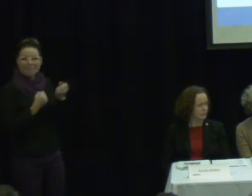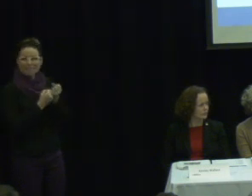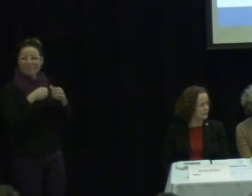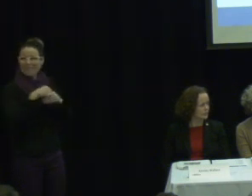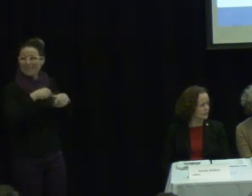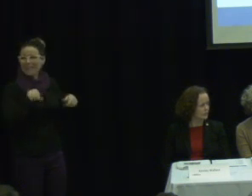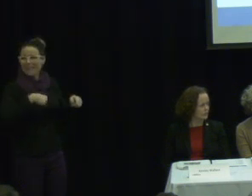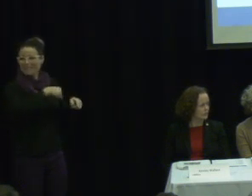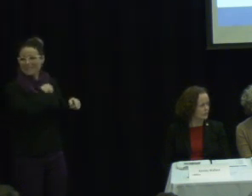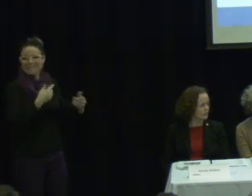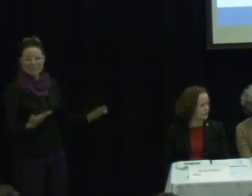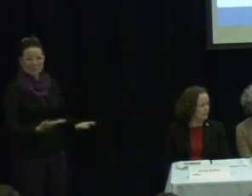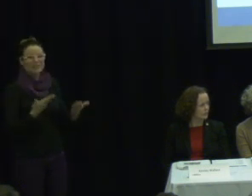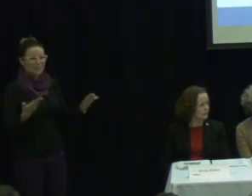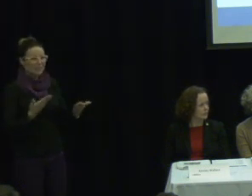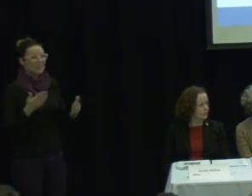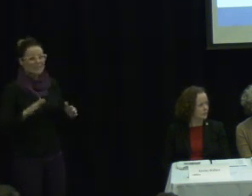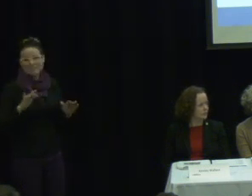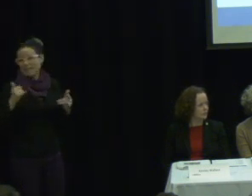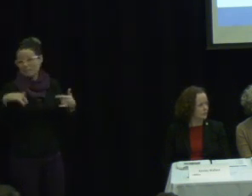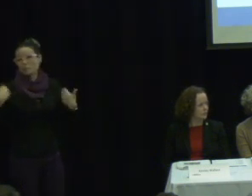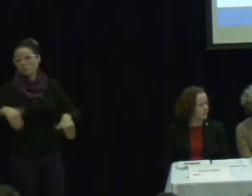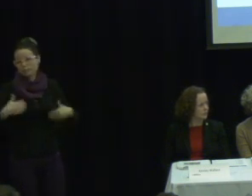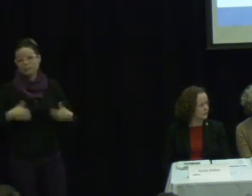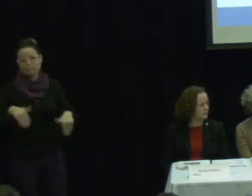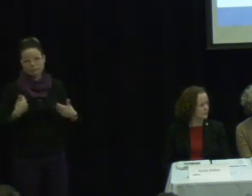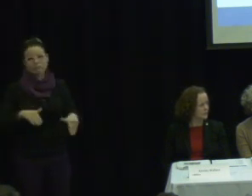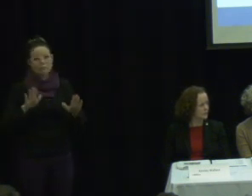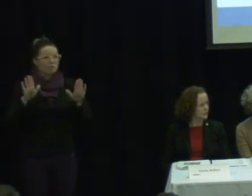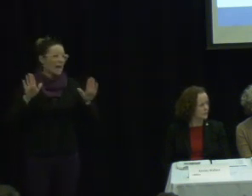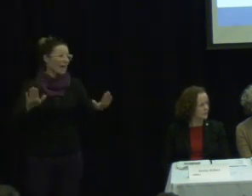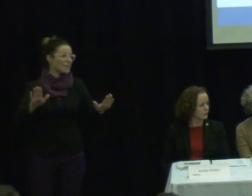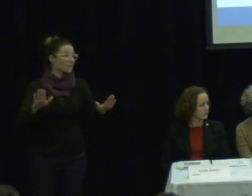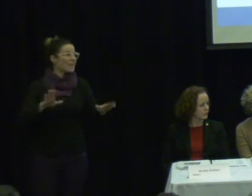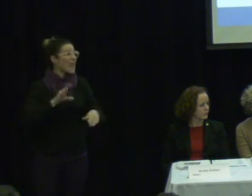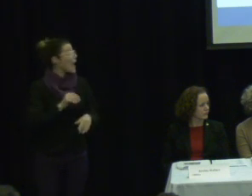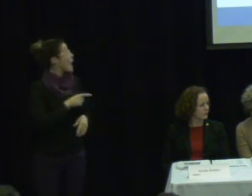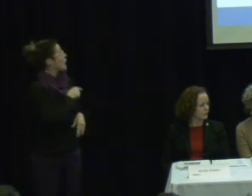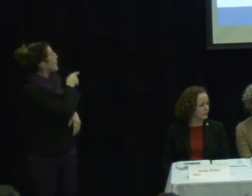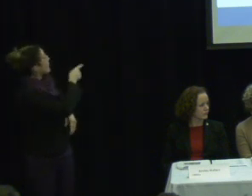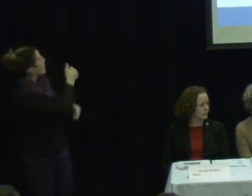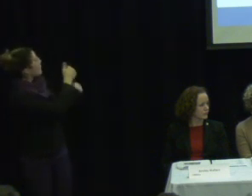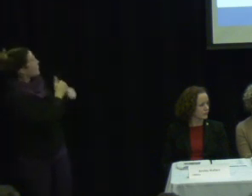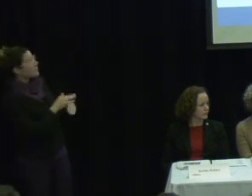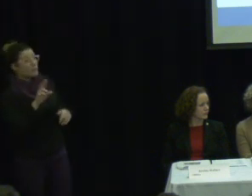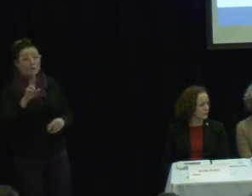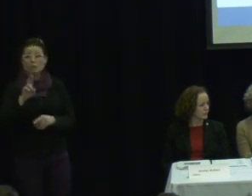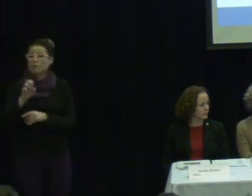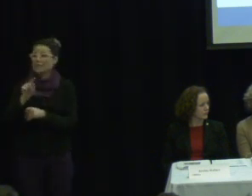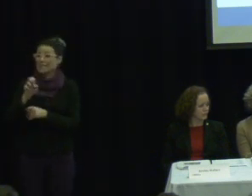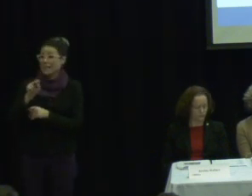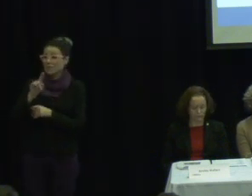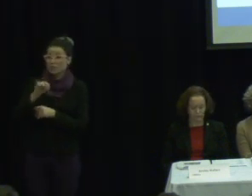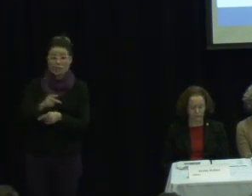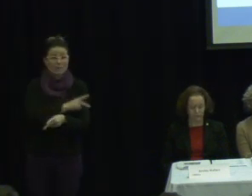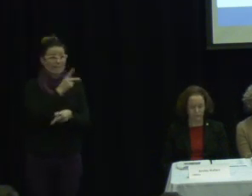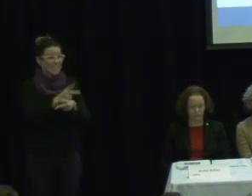that. And then finally, retention. And this is something that's haunted USM for a long time, right? In the 90s, when I first started teaching